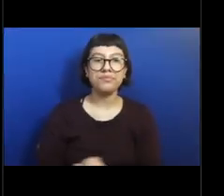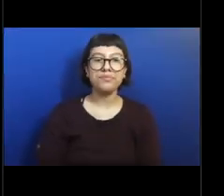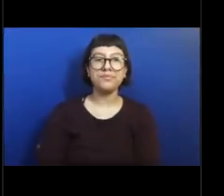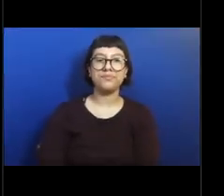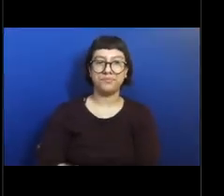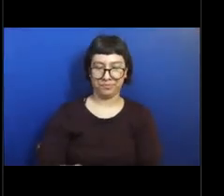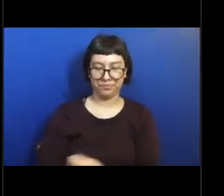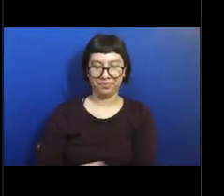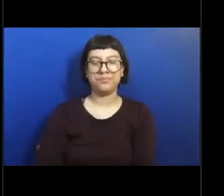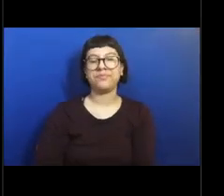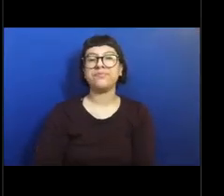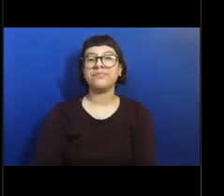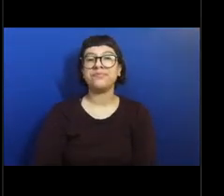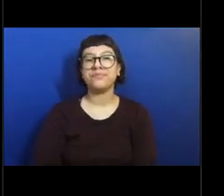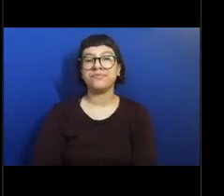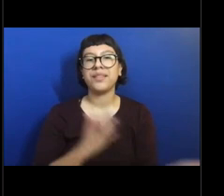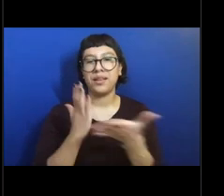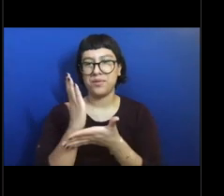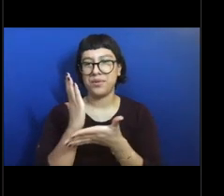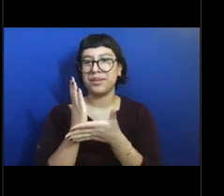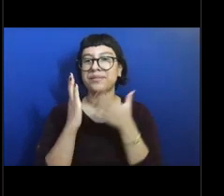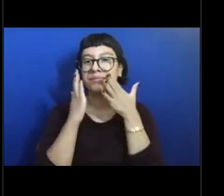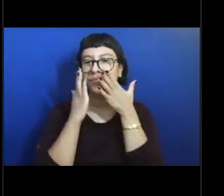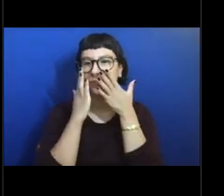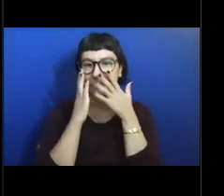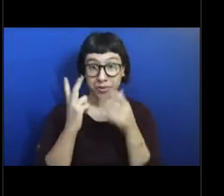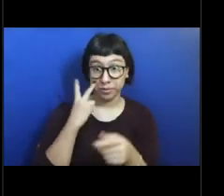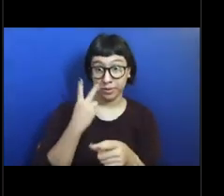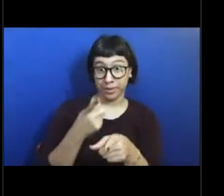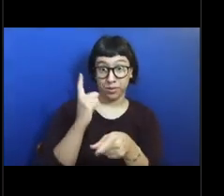All right, turn my screen back on. Hopefully